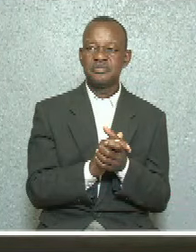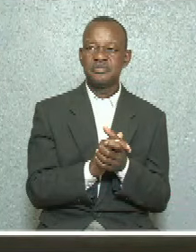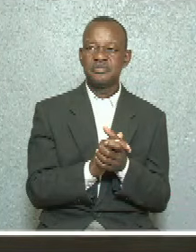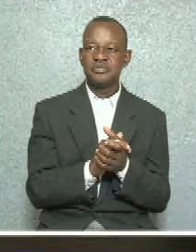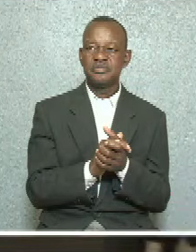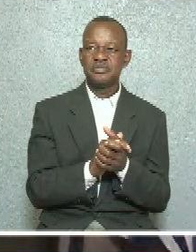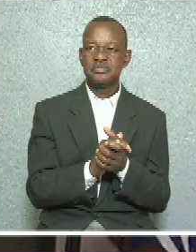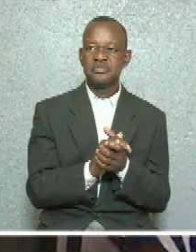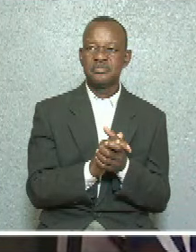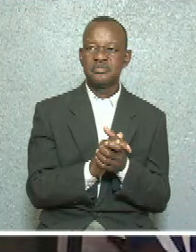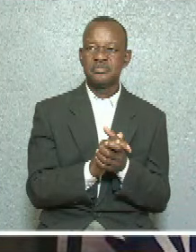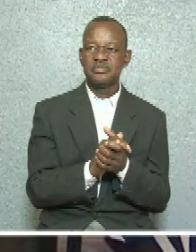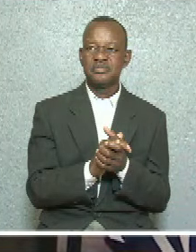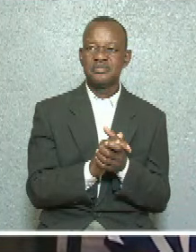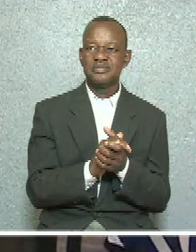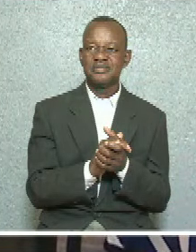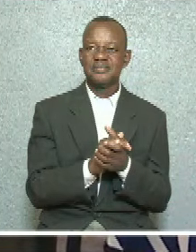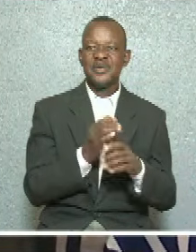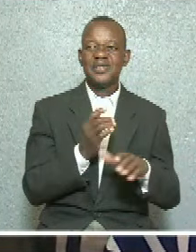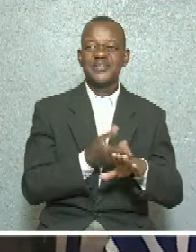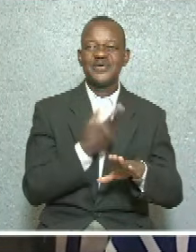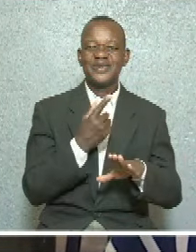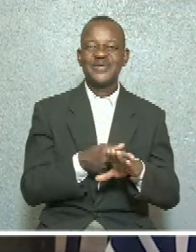It's always good to hear it from the horse's mouth.